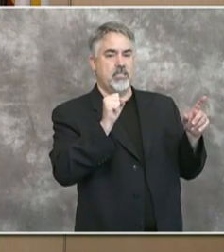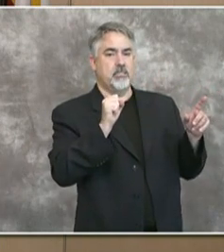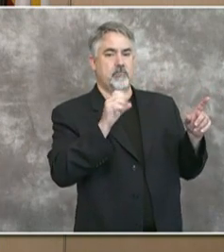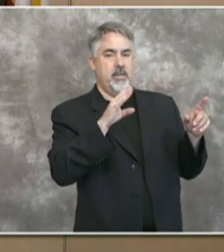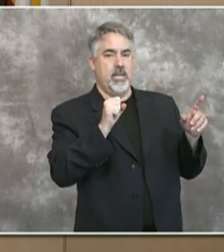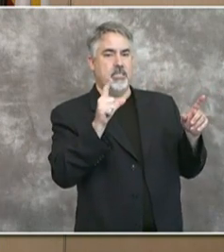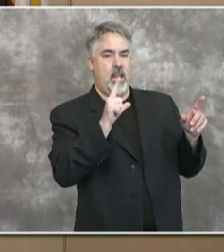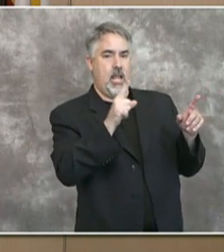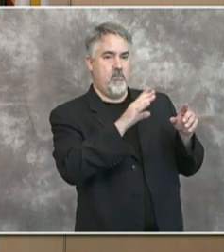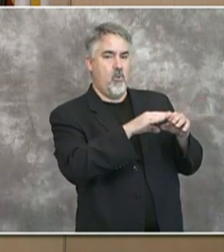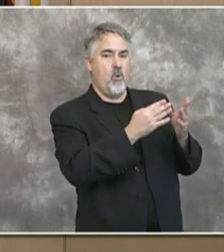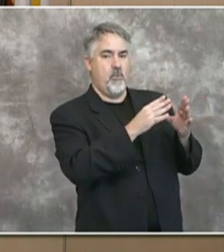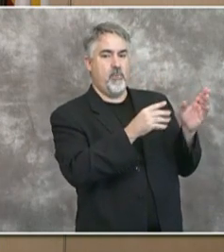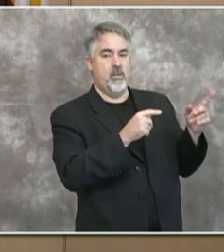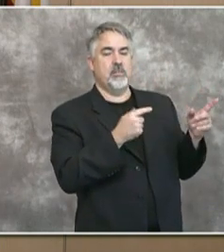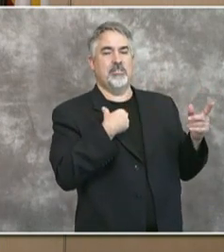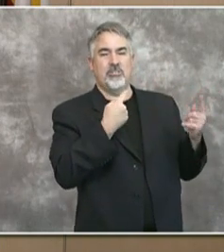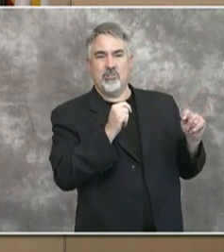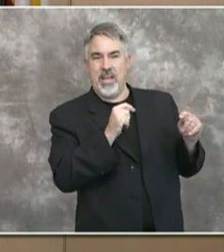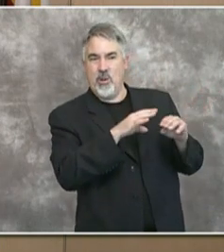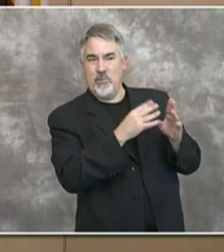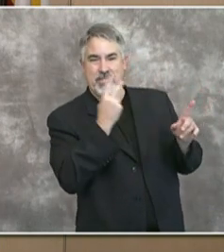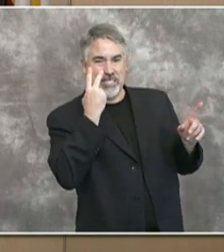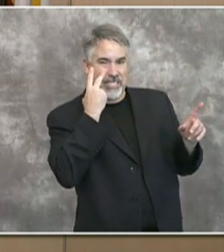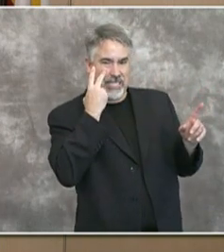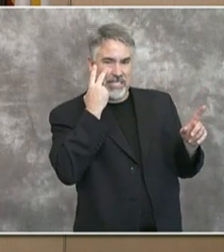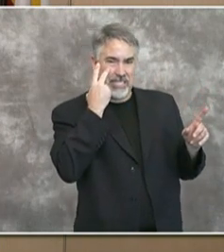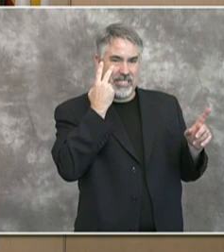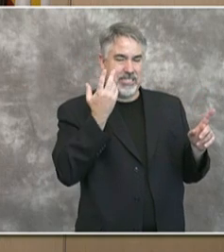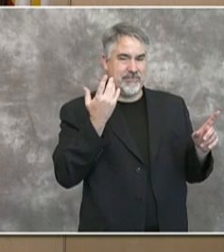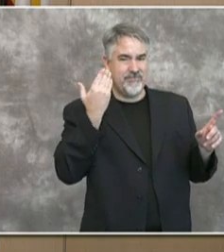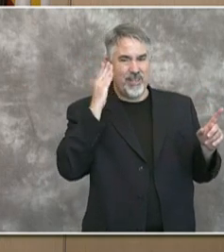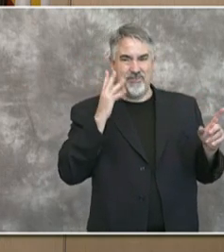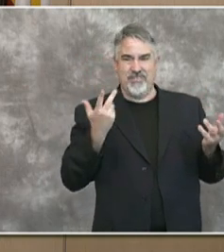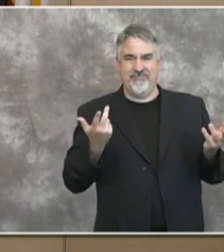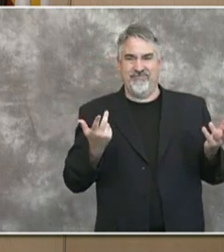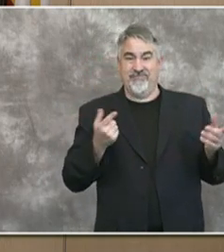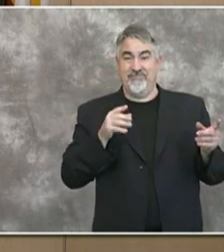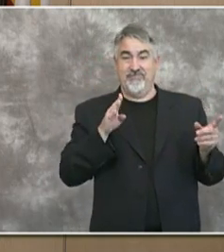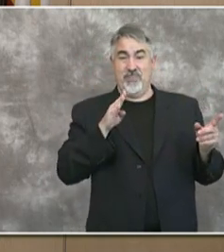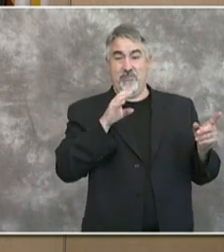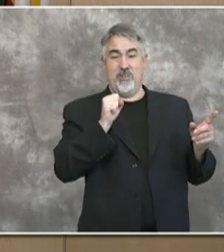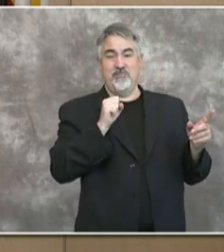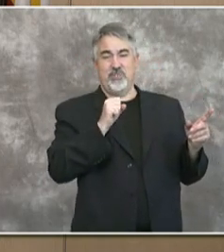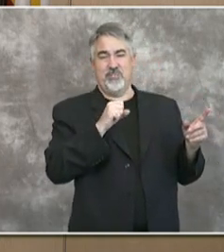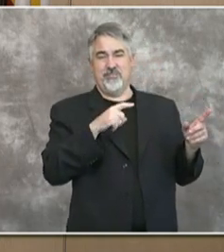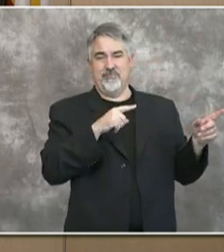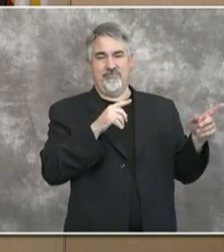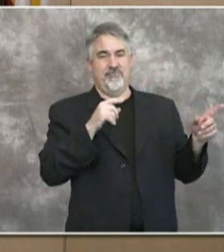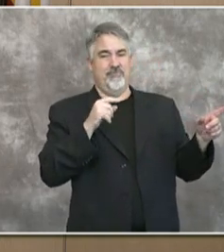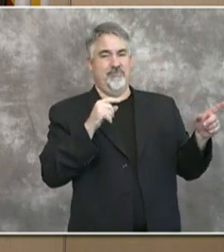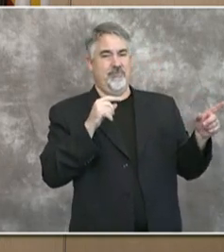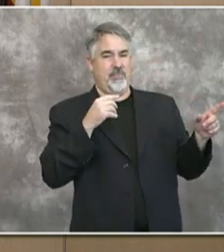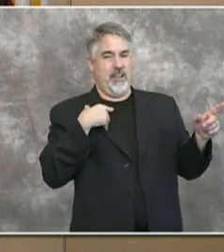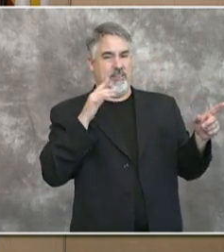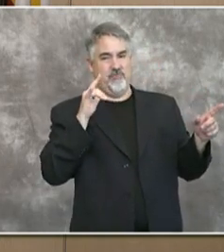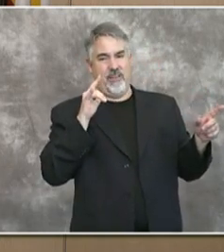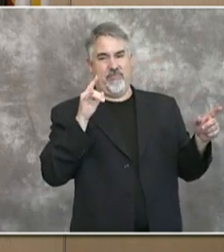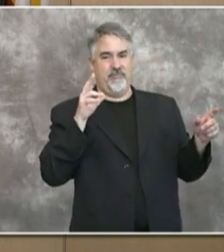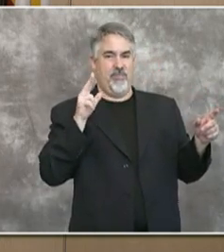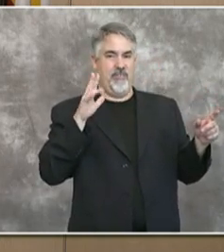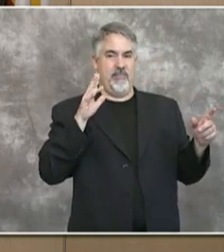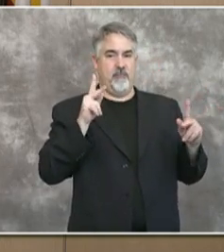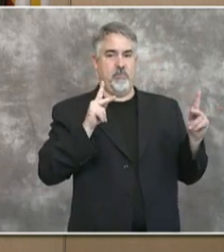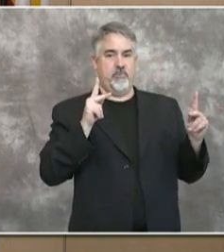there could be anywhere from 25 to 35 individuals, say, at Borrego Springs. And actually, in past years,